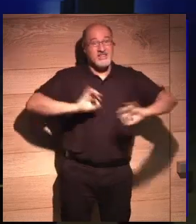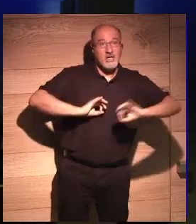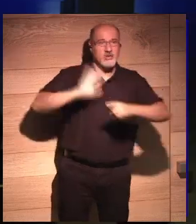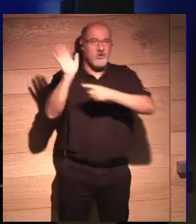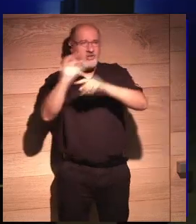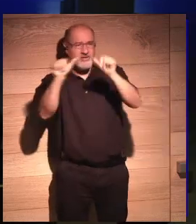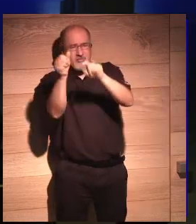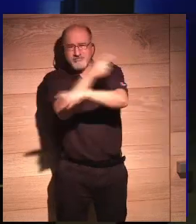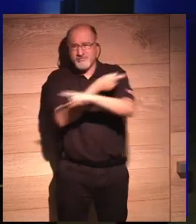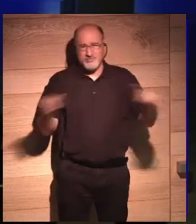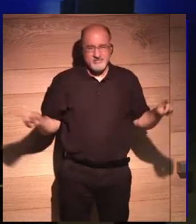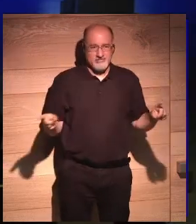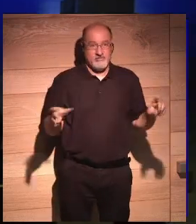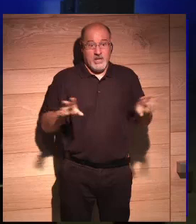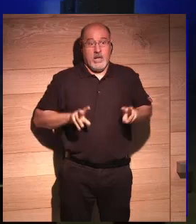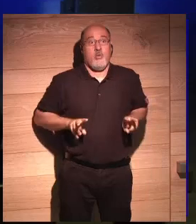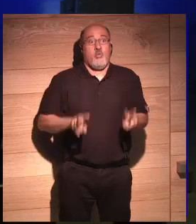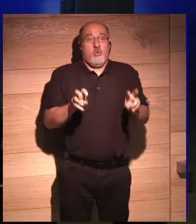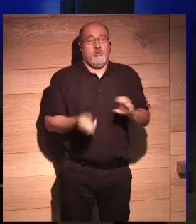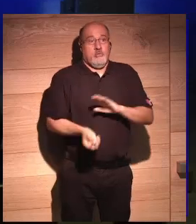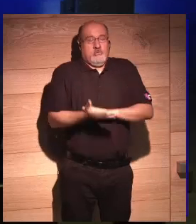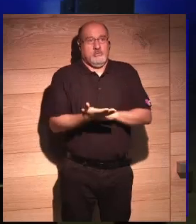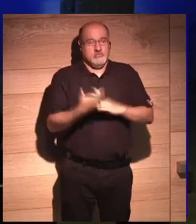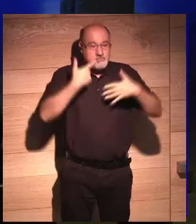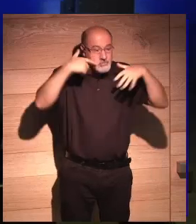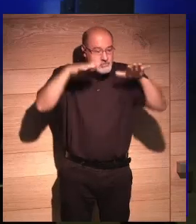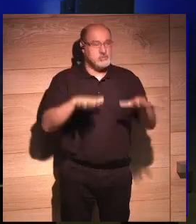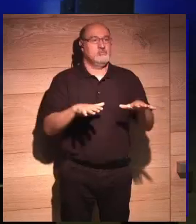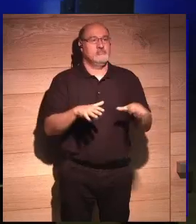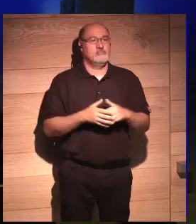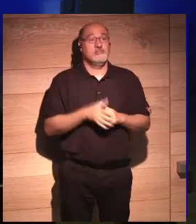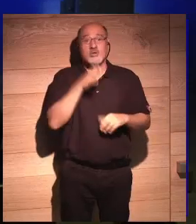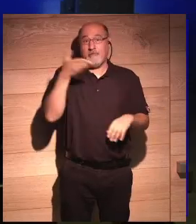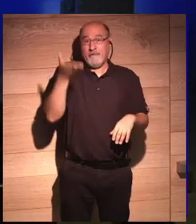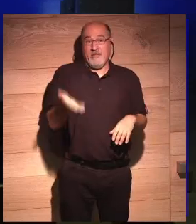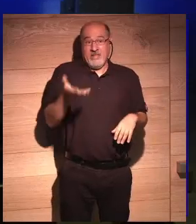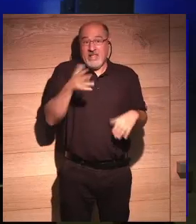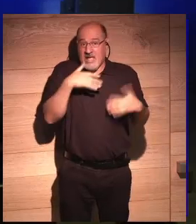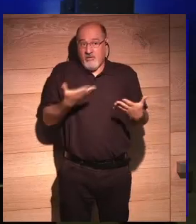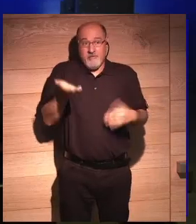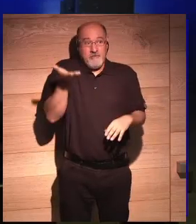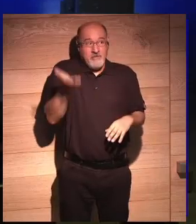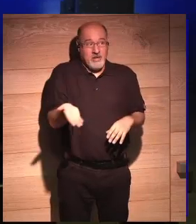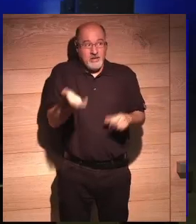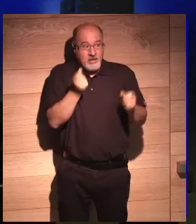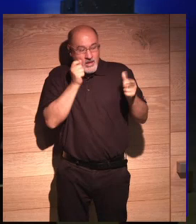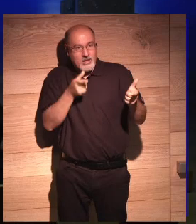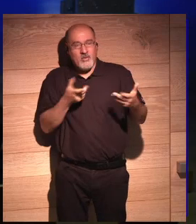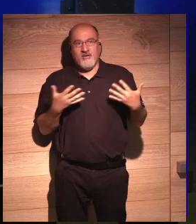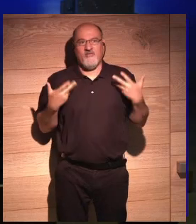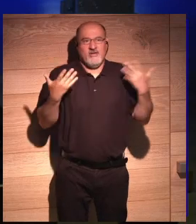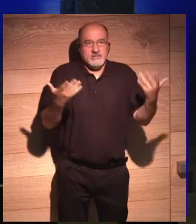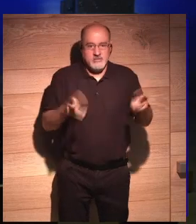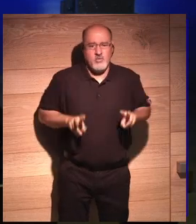And the great thing is, it's we talk about it as though it's fresh snow. There's no